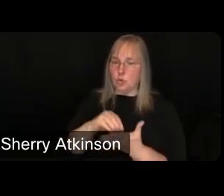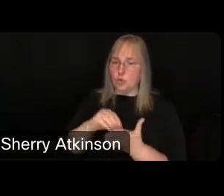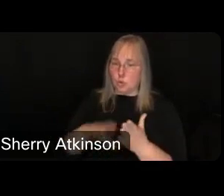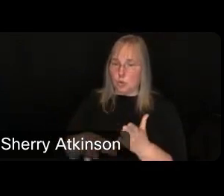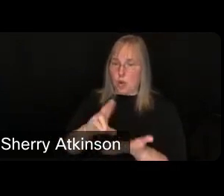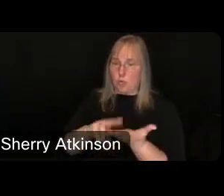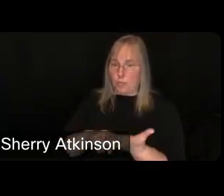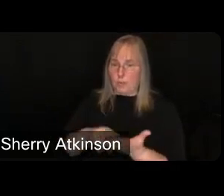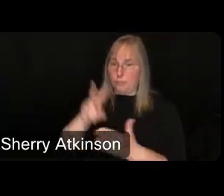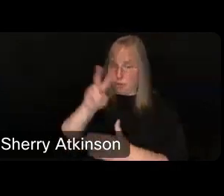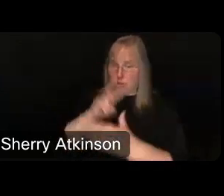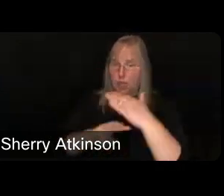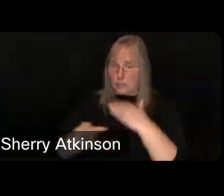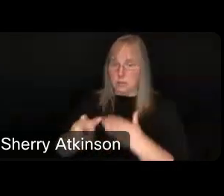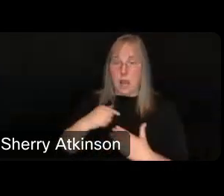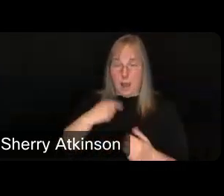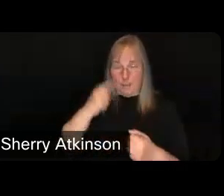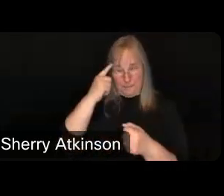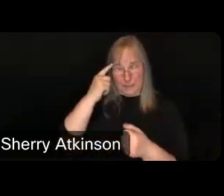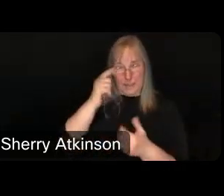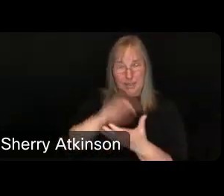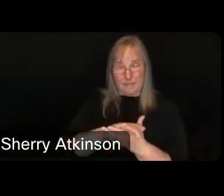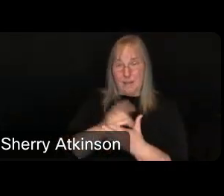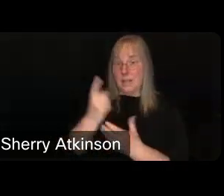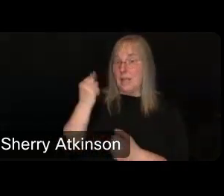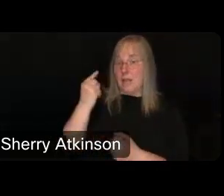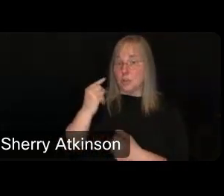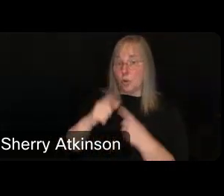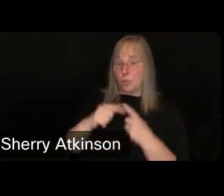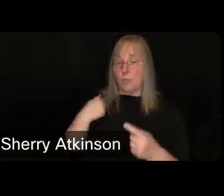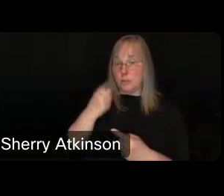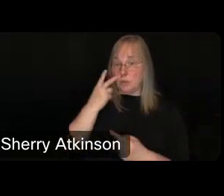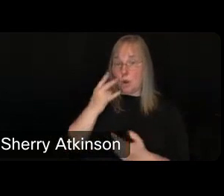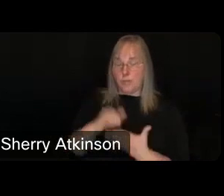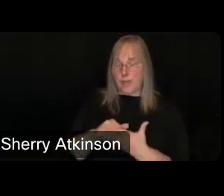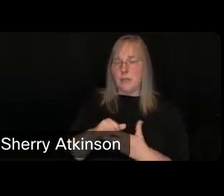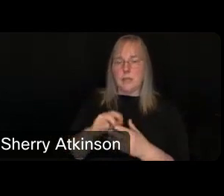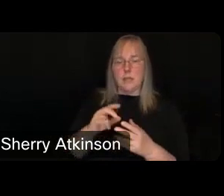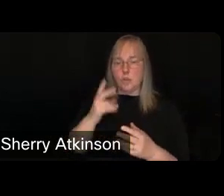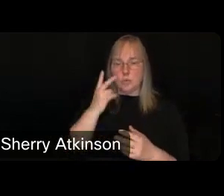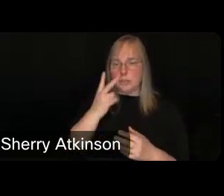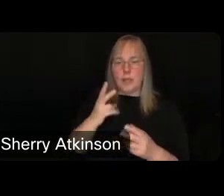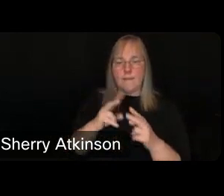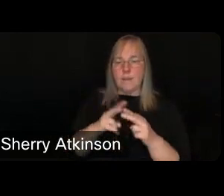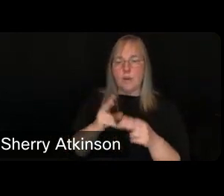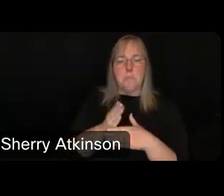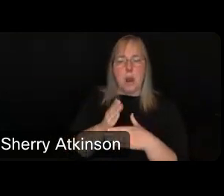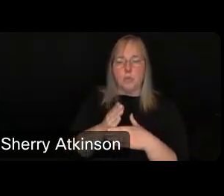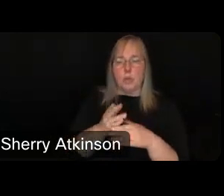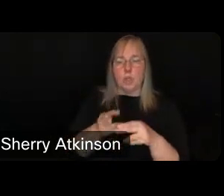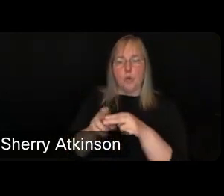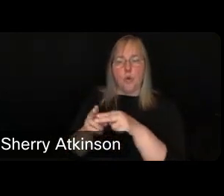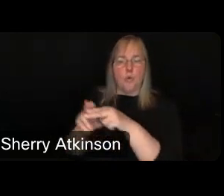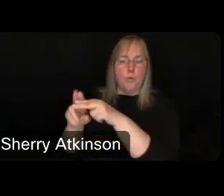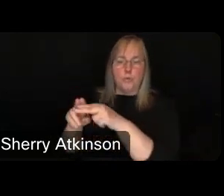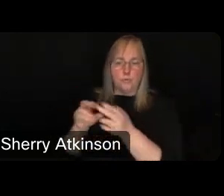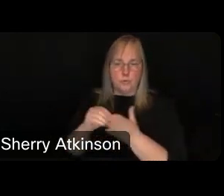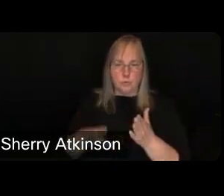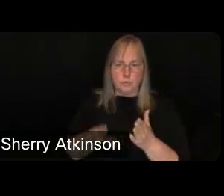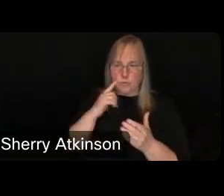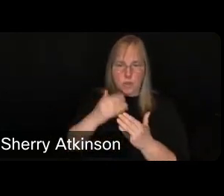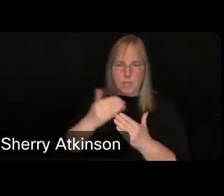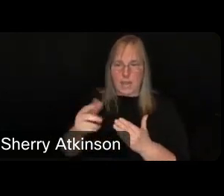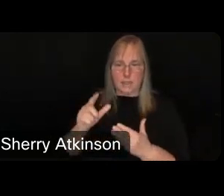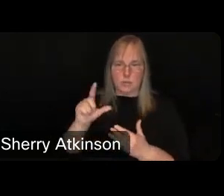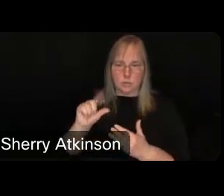last year when we see that, you see a very moderate growth of students in the next couple of decades there. That's definitely